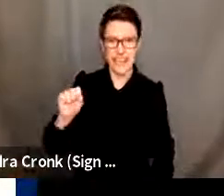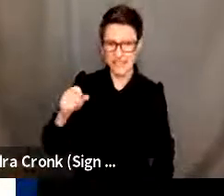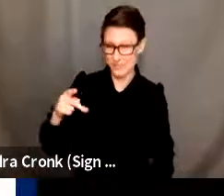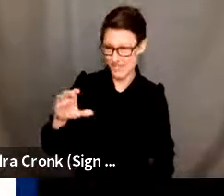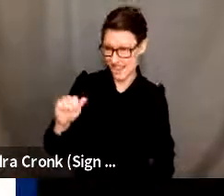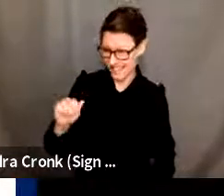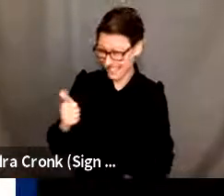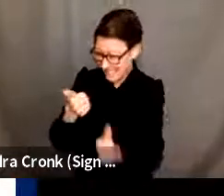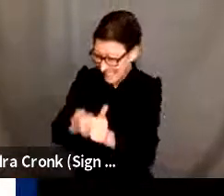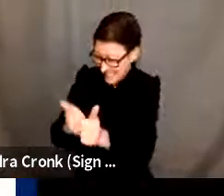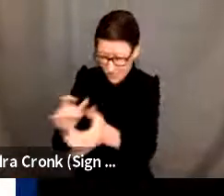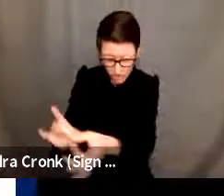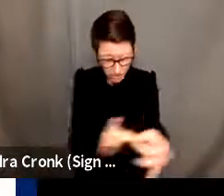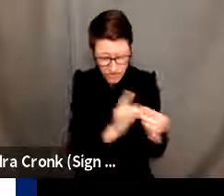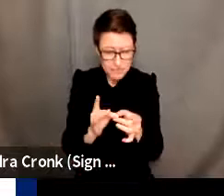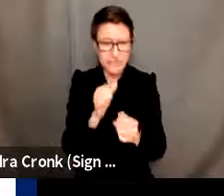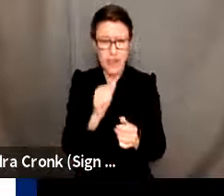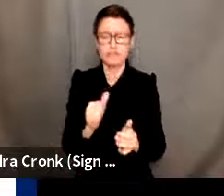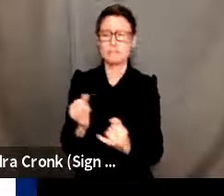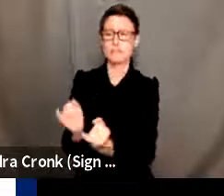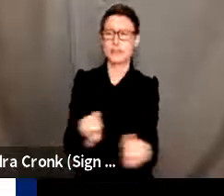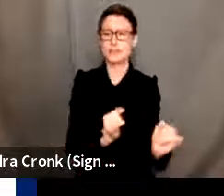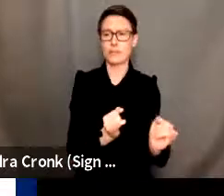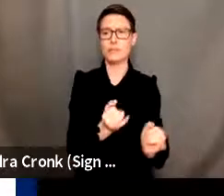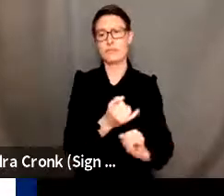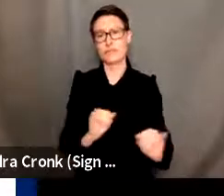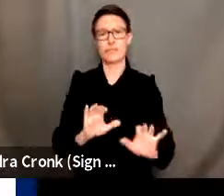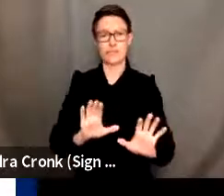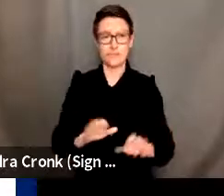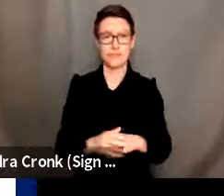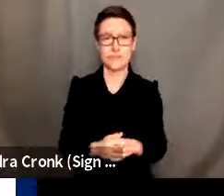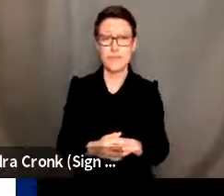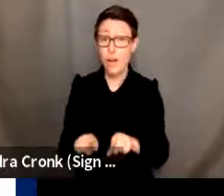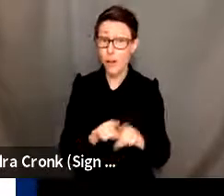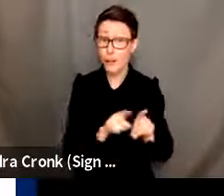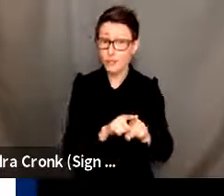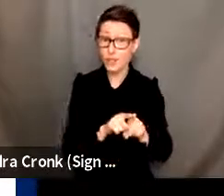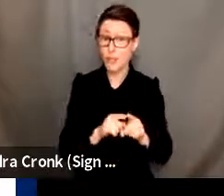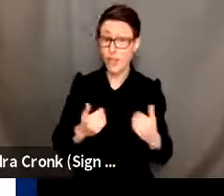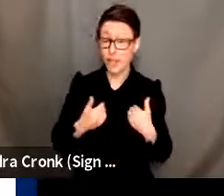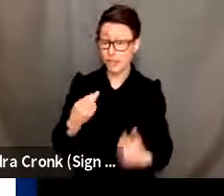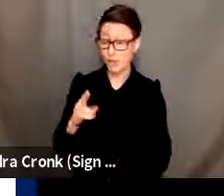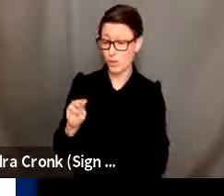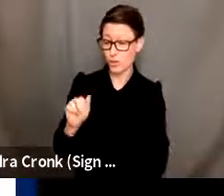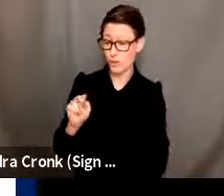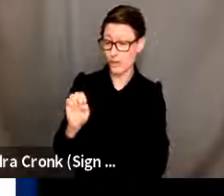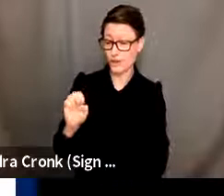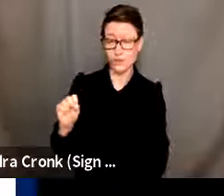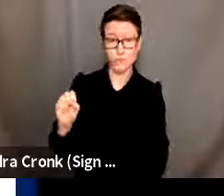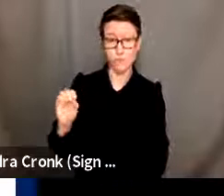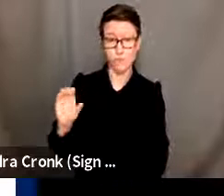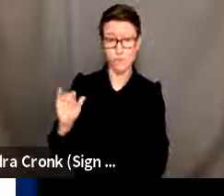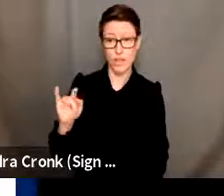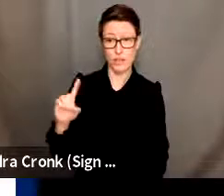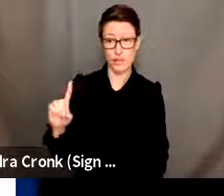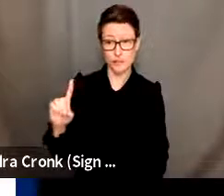also a humane society. I have some additional information on there you can take time to look at about the SPCA. But the